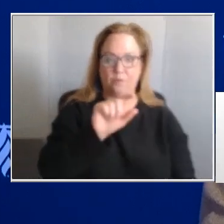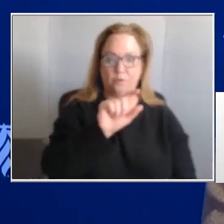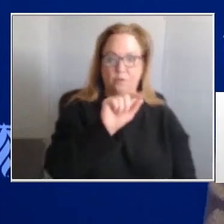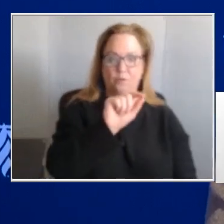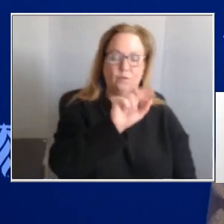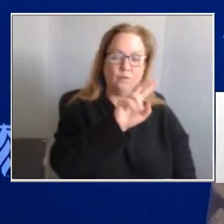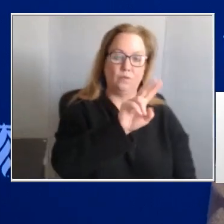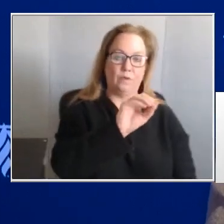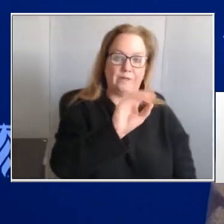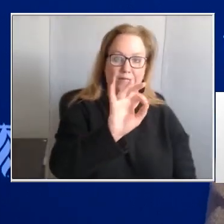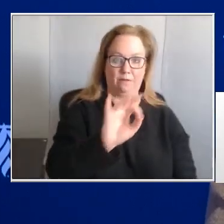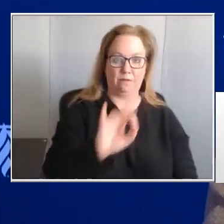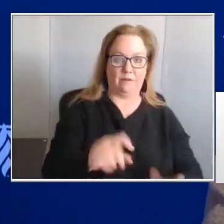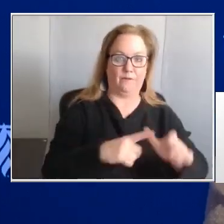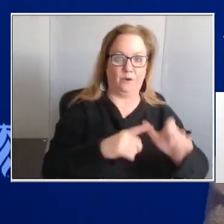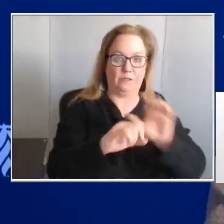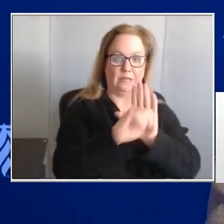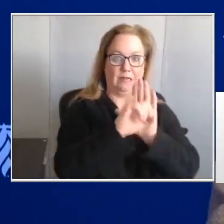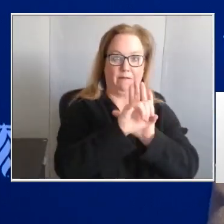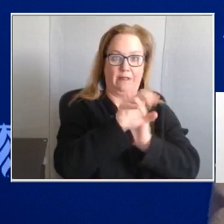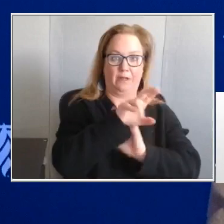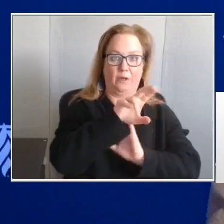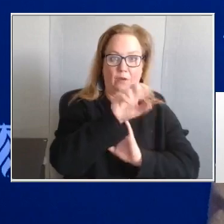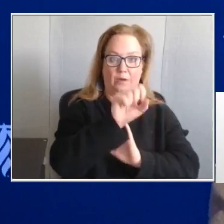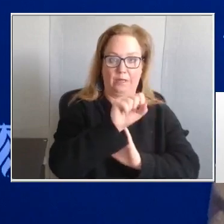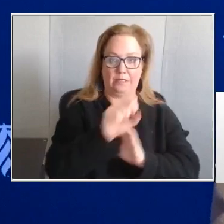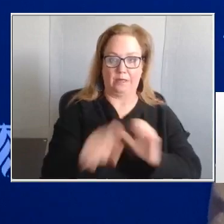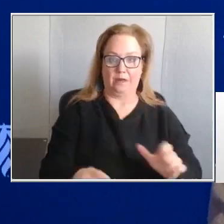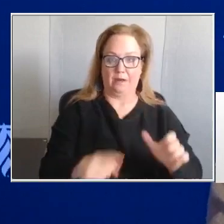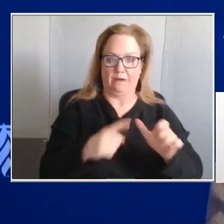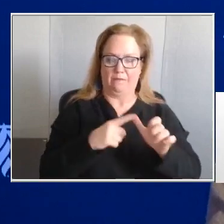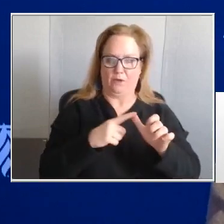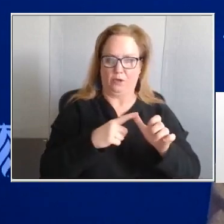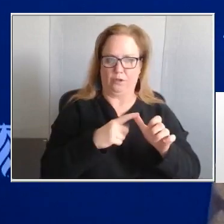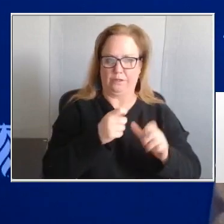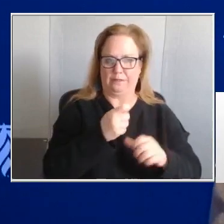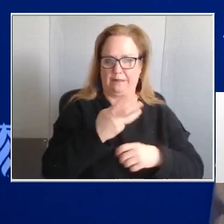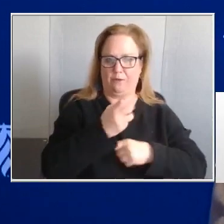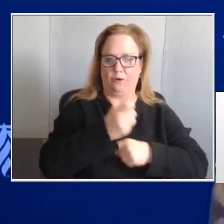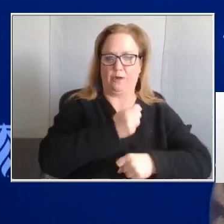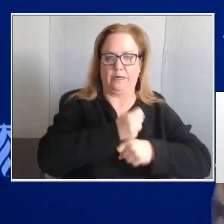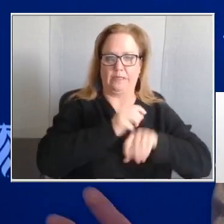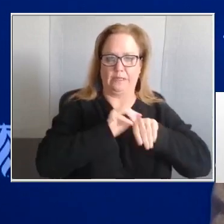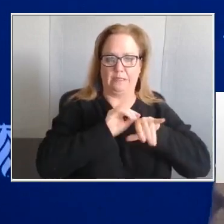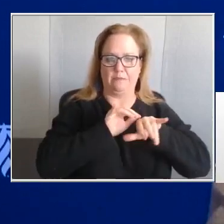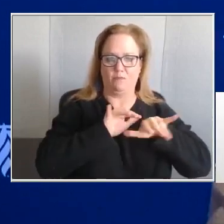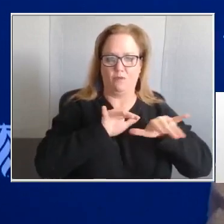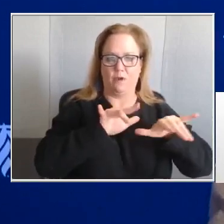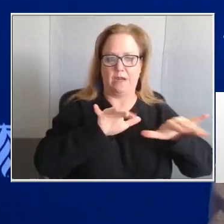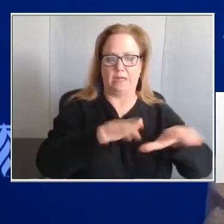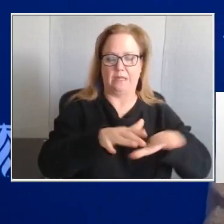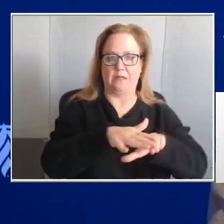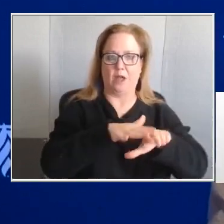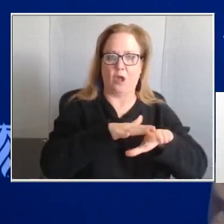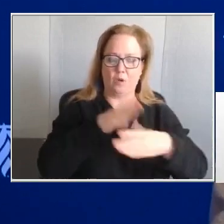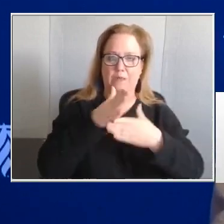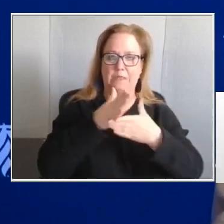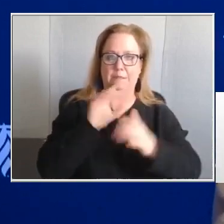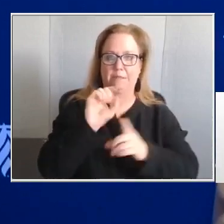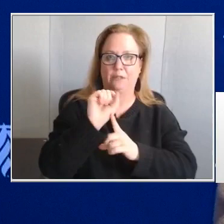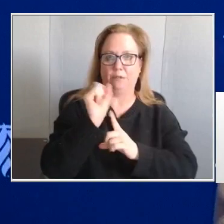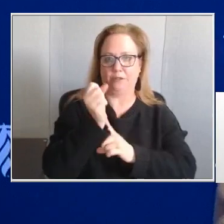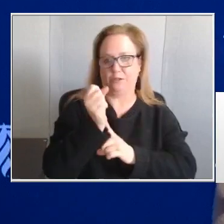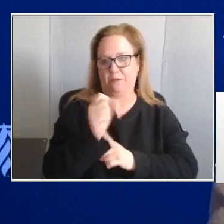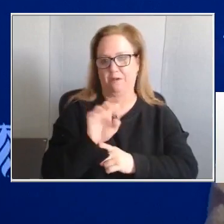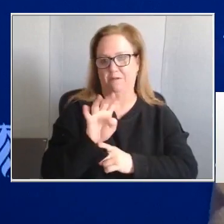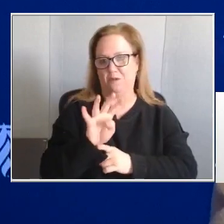first identified in the United States, and at first, over the first couple of years, it spread really slowly with only some cases in about 4 or